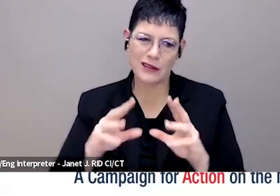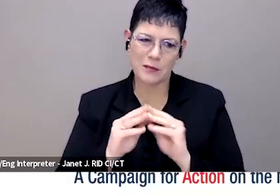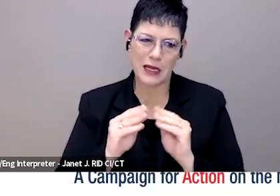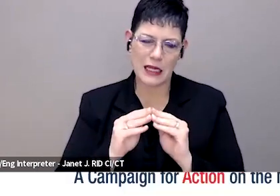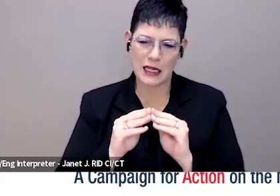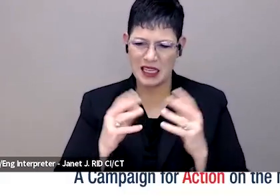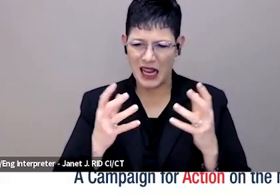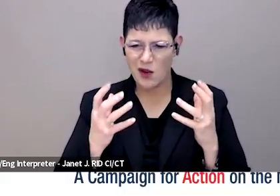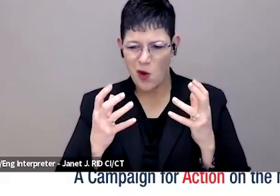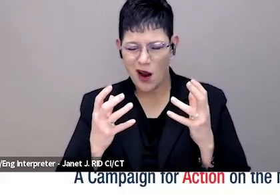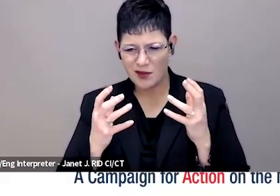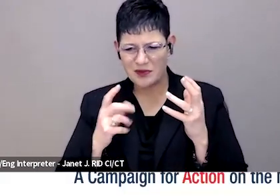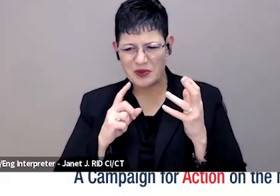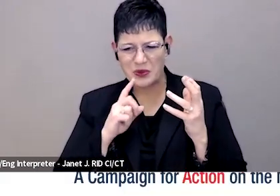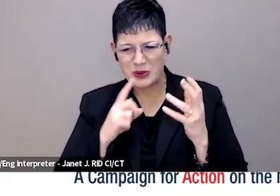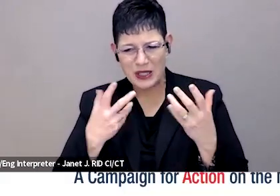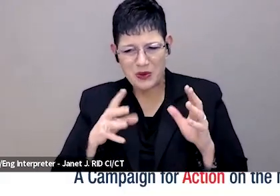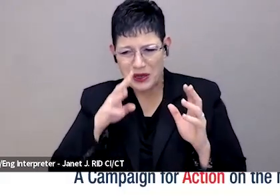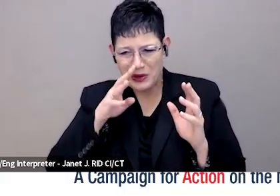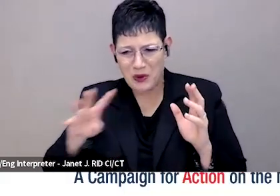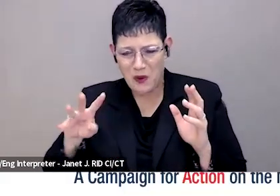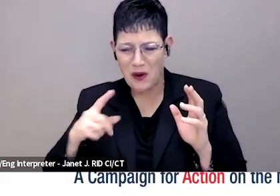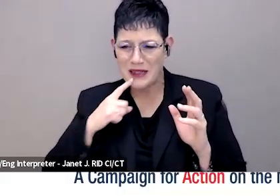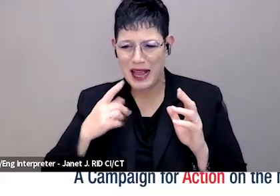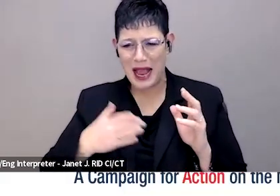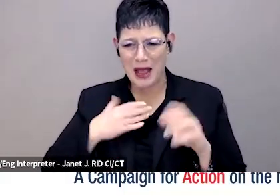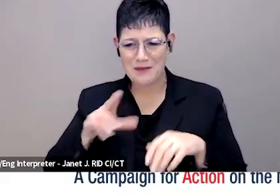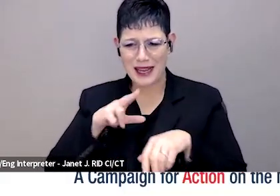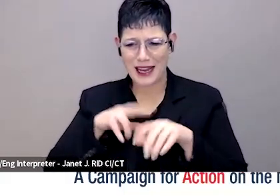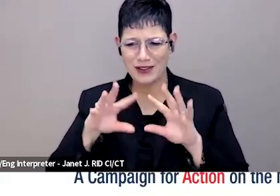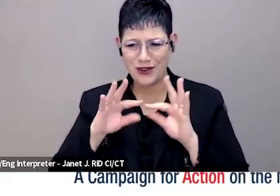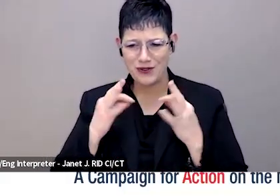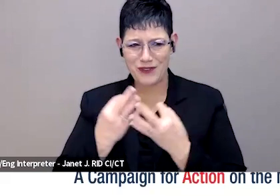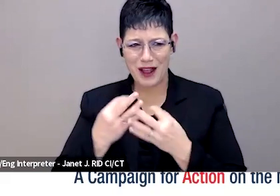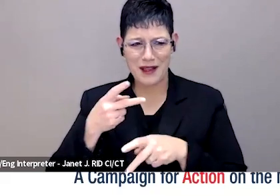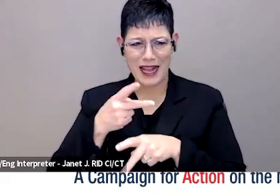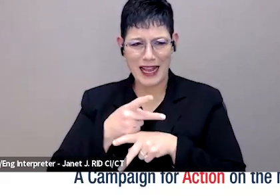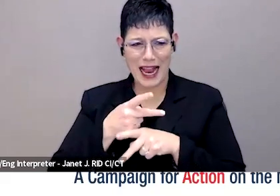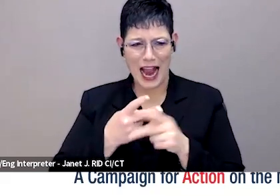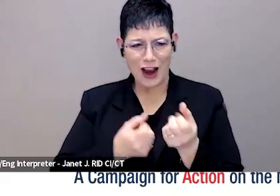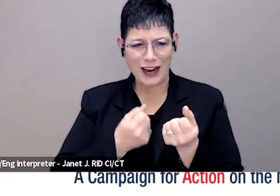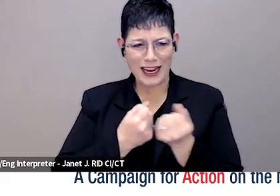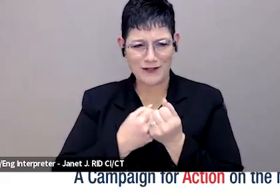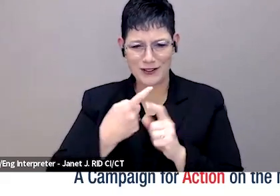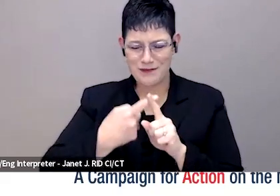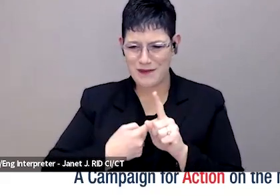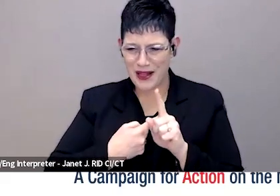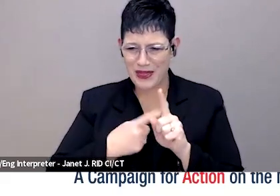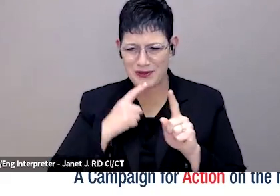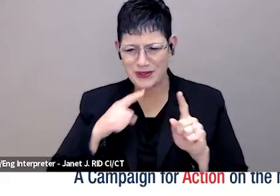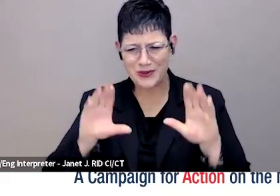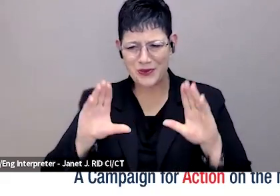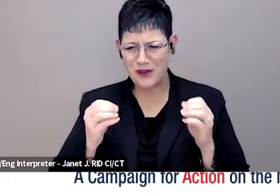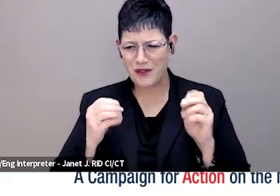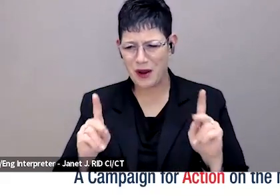I also I would be remiss if I didn't start with Happy National Family Caregivers Month. What an opportunity